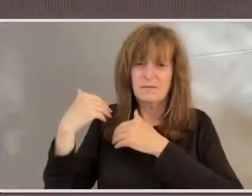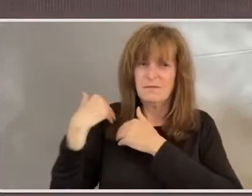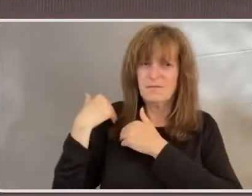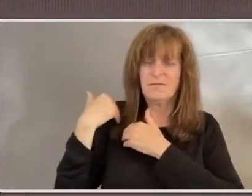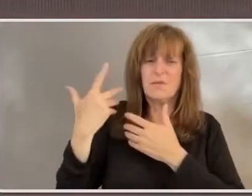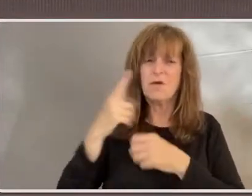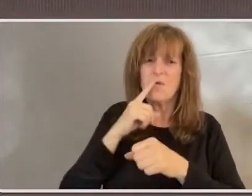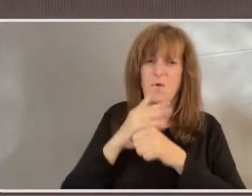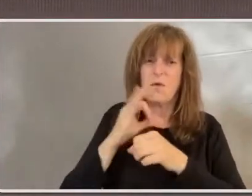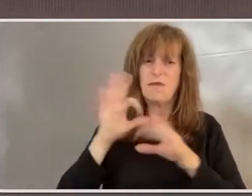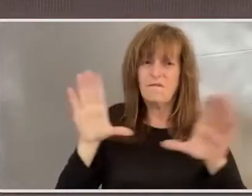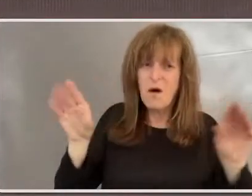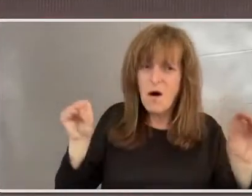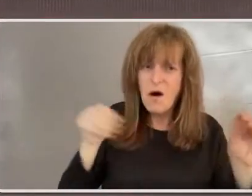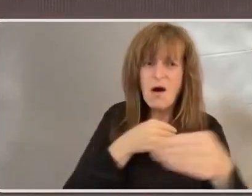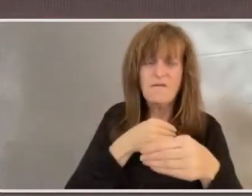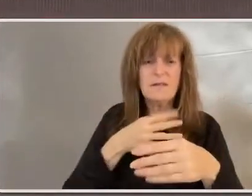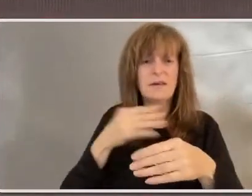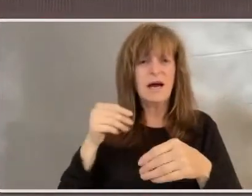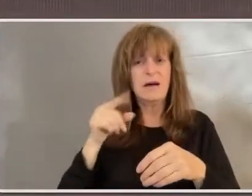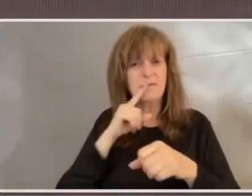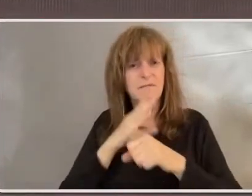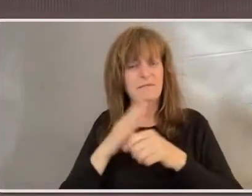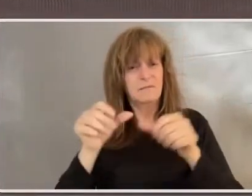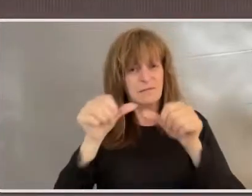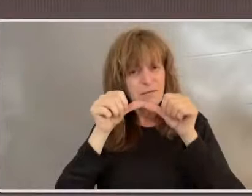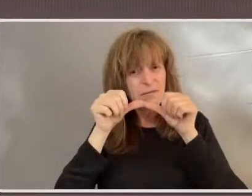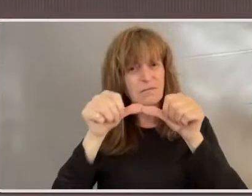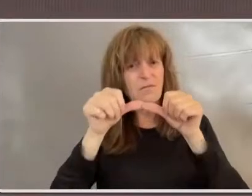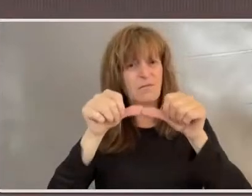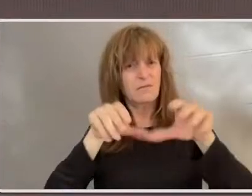a democratically elected government.